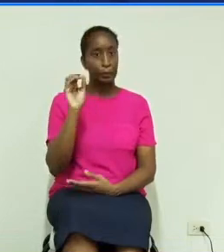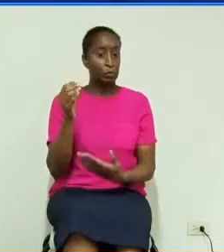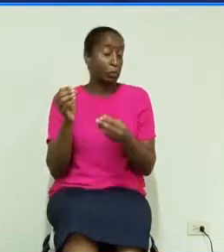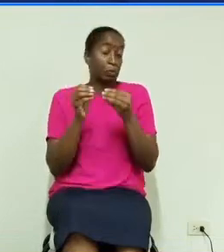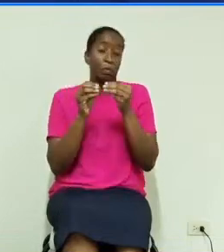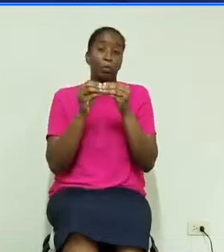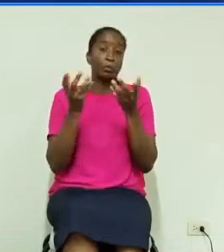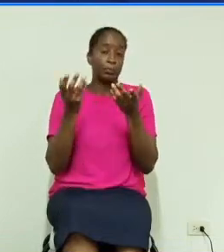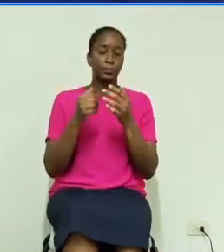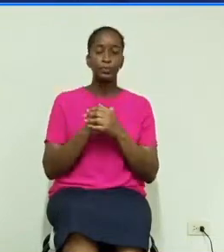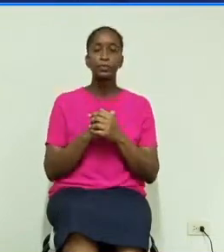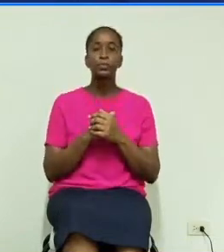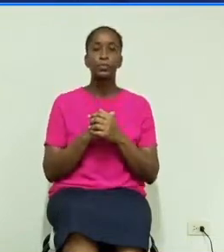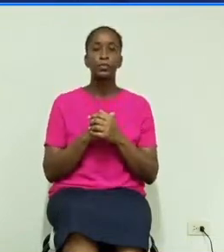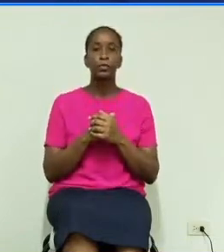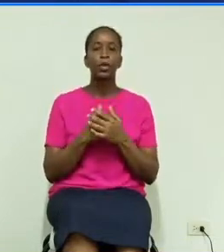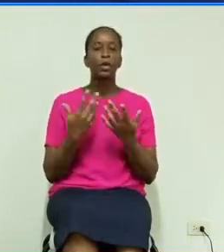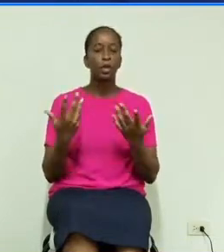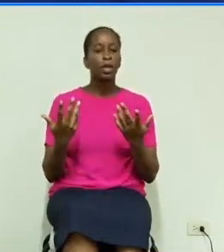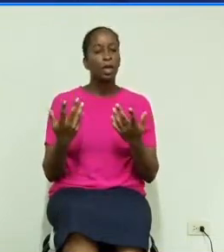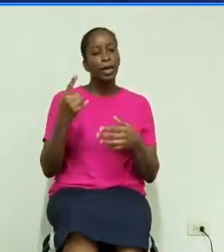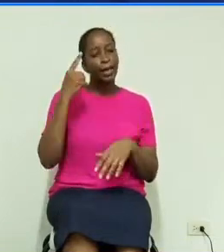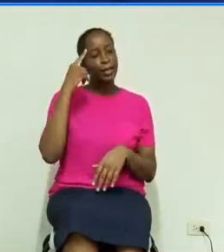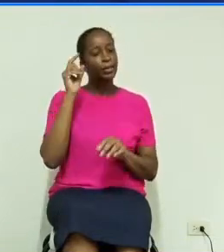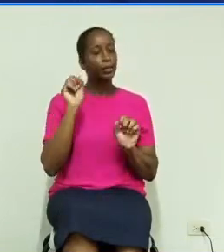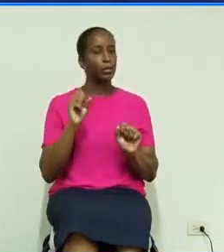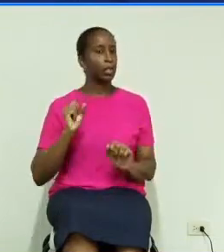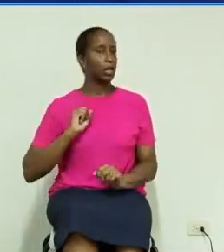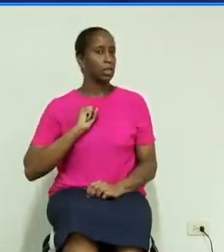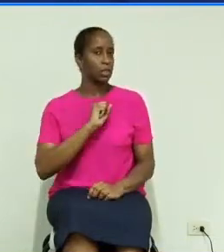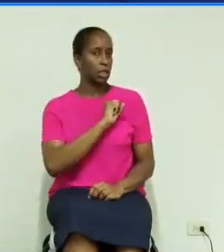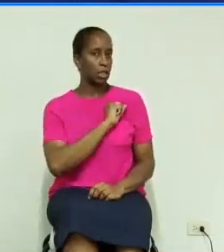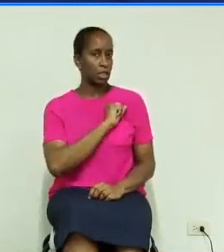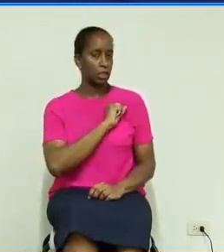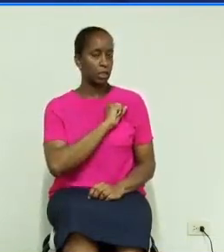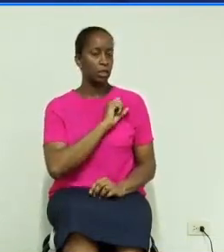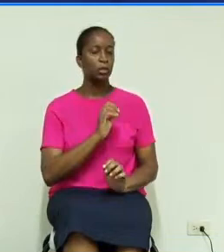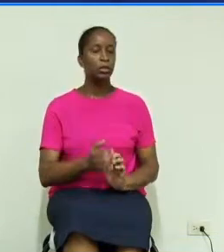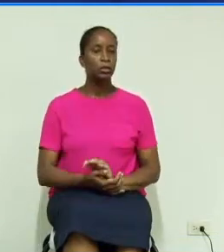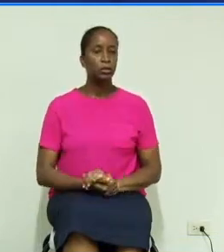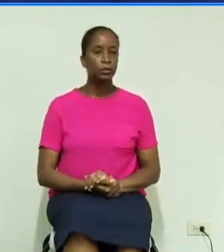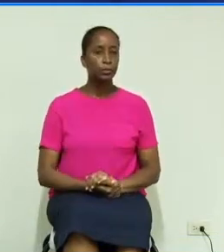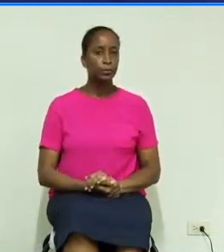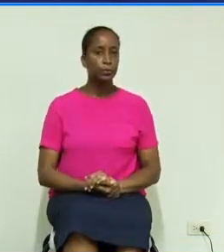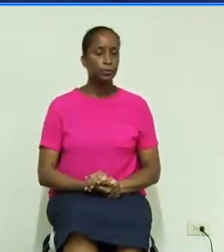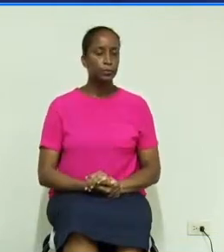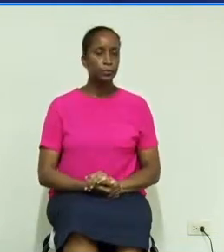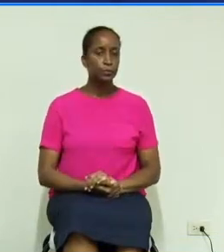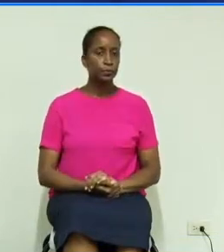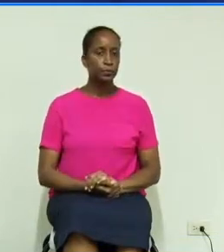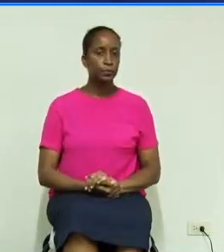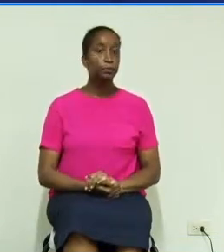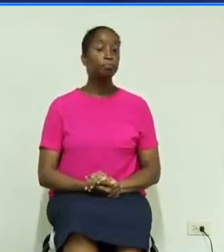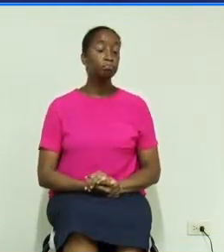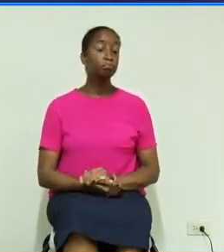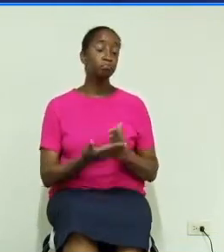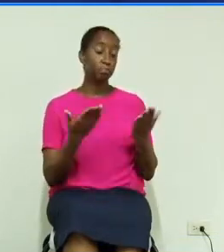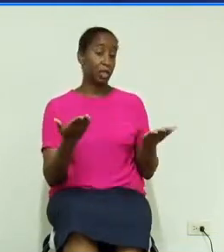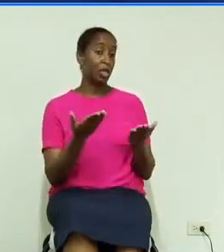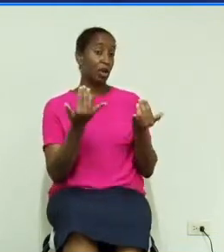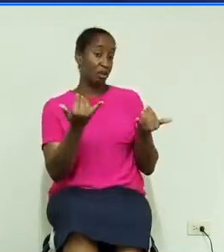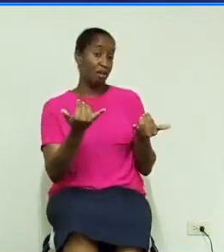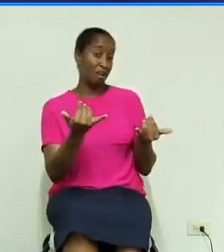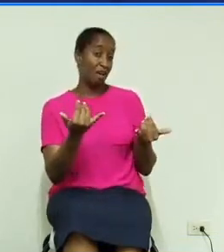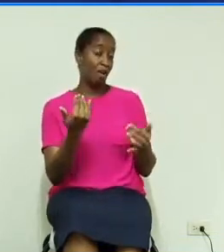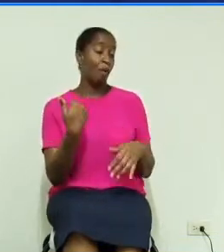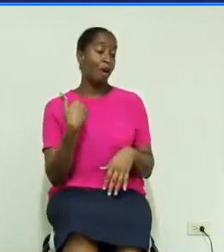little easier to me, and I think that we can maintain the threshold that we've arrived at so far at 40%, right? And